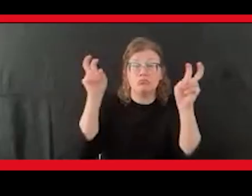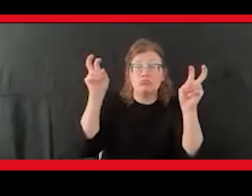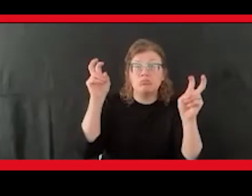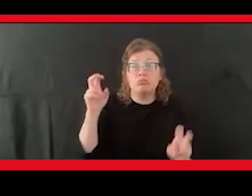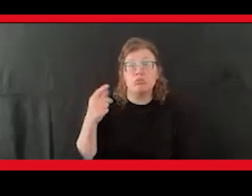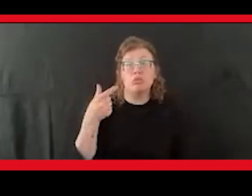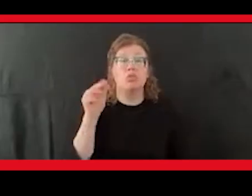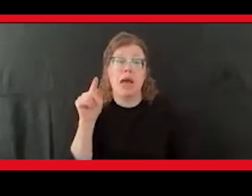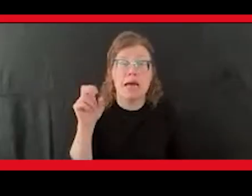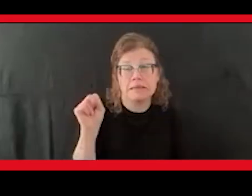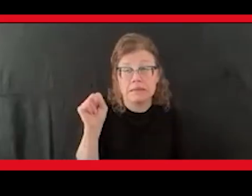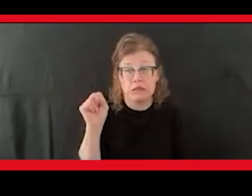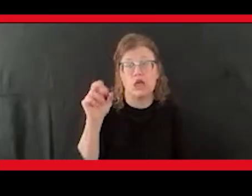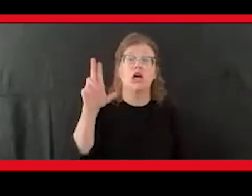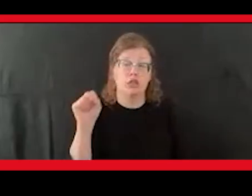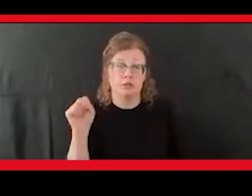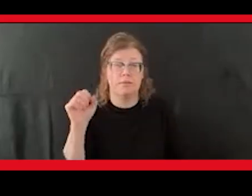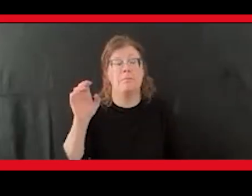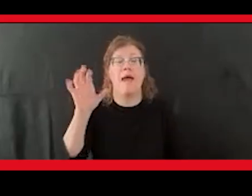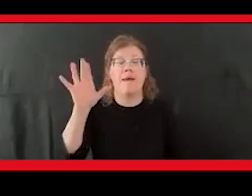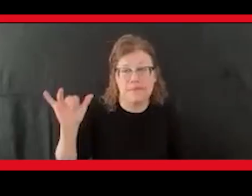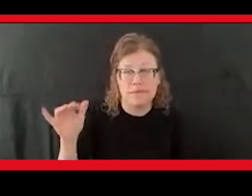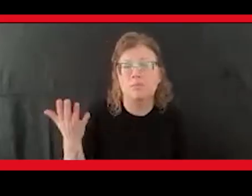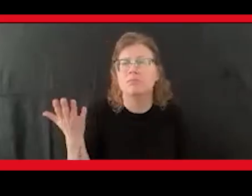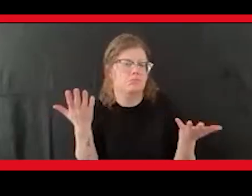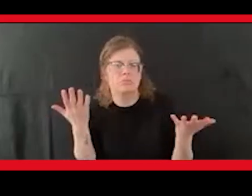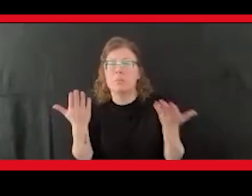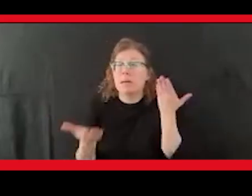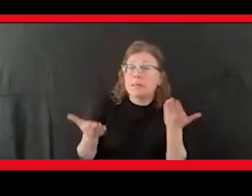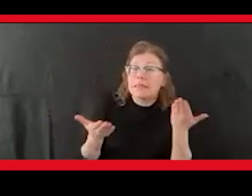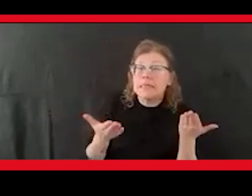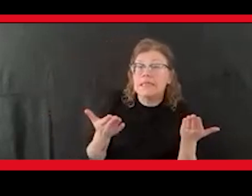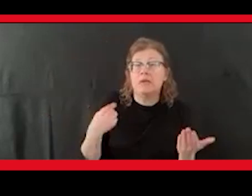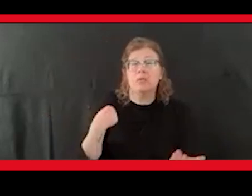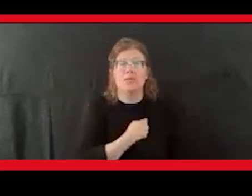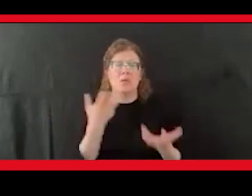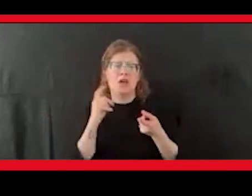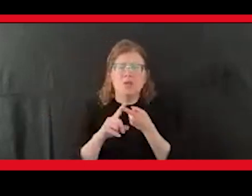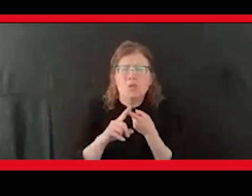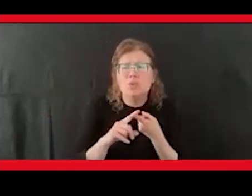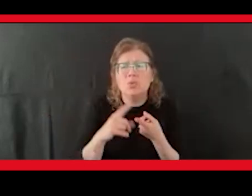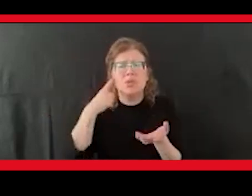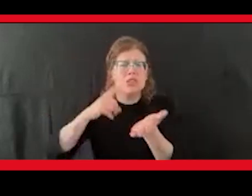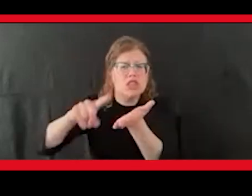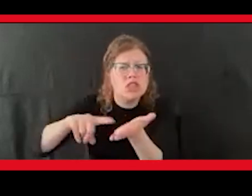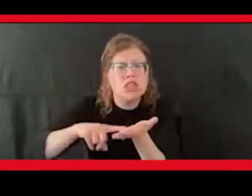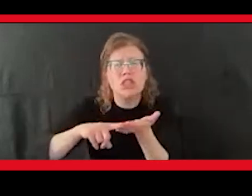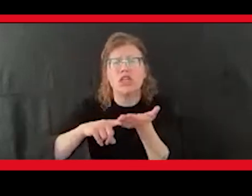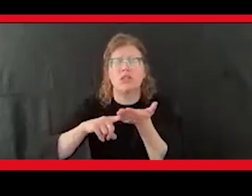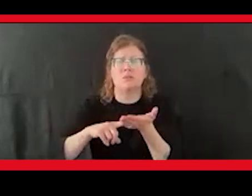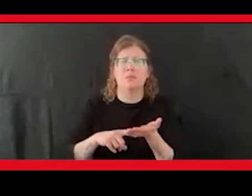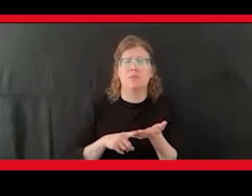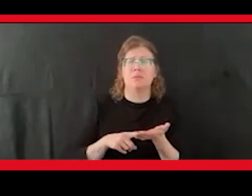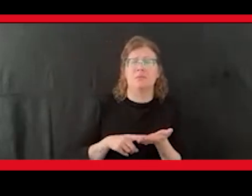research. This overview will be used when we publish grant results as well. In the funding